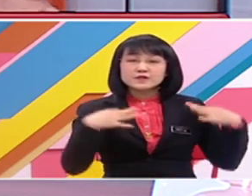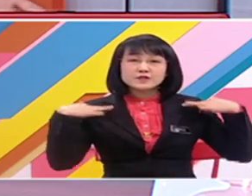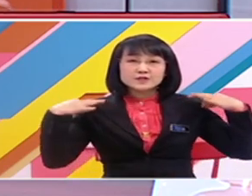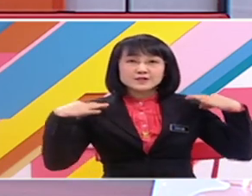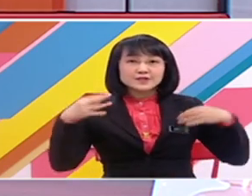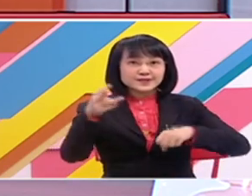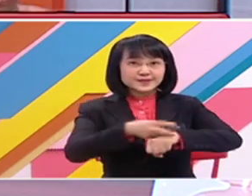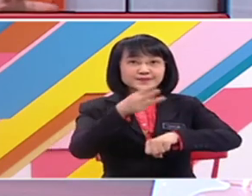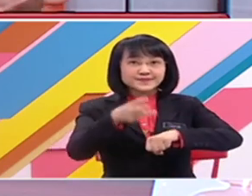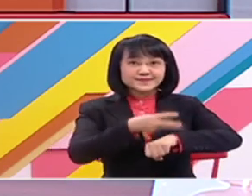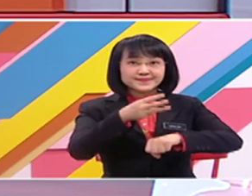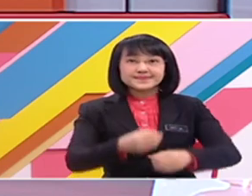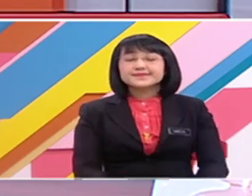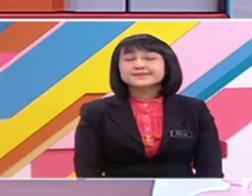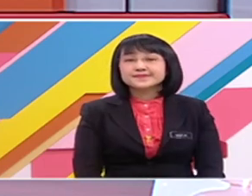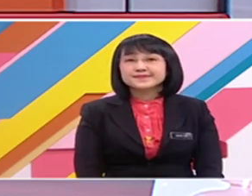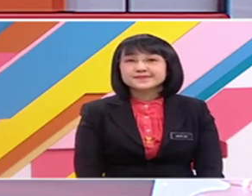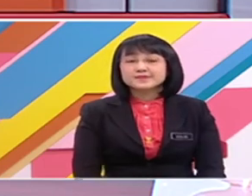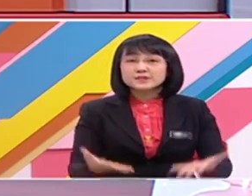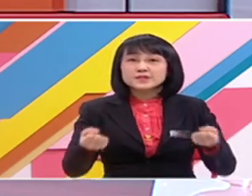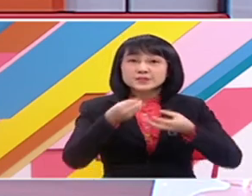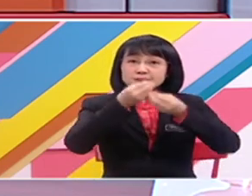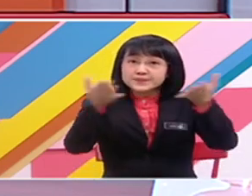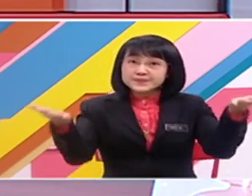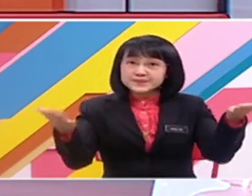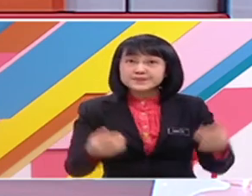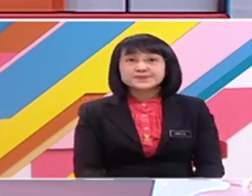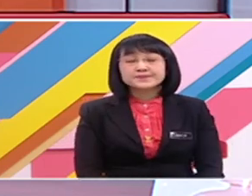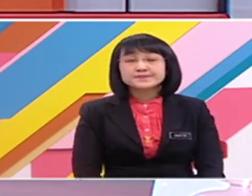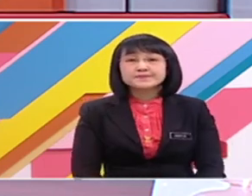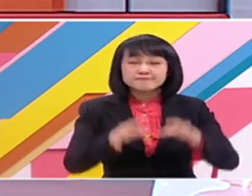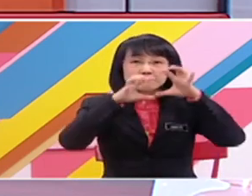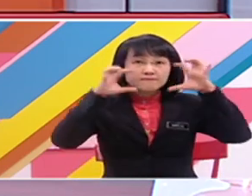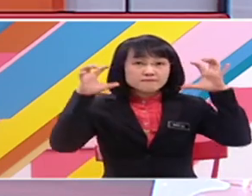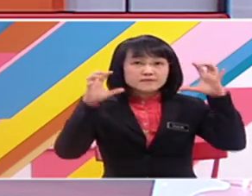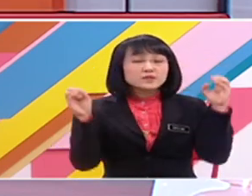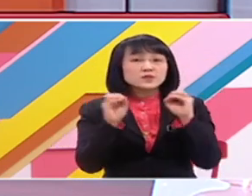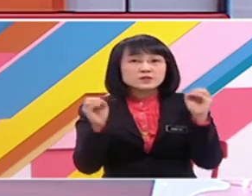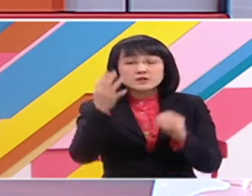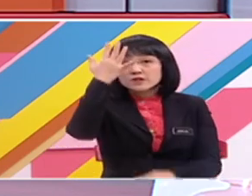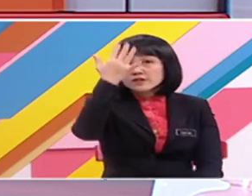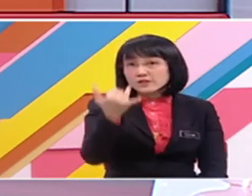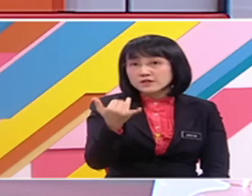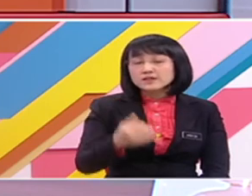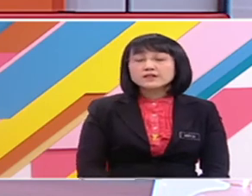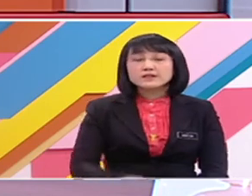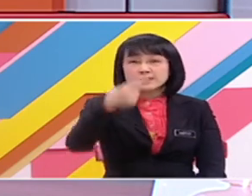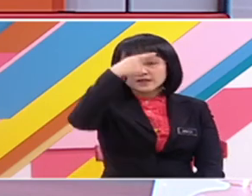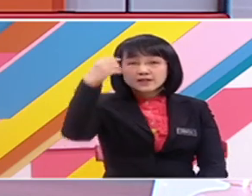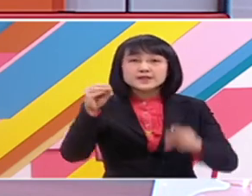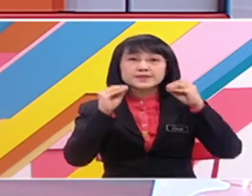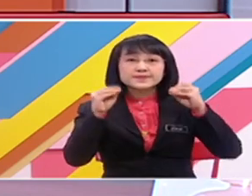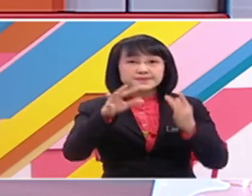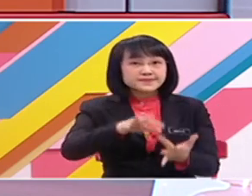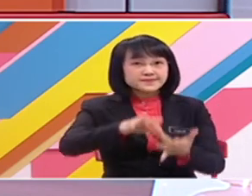our viewers out there, I'd like to tell you all that we are without our mask today in the purpose of teaching special education. That means